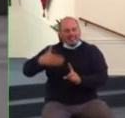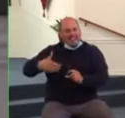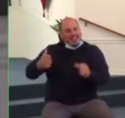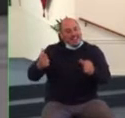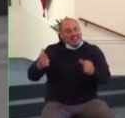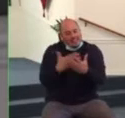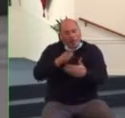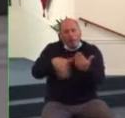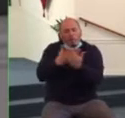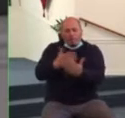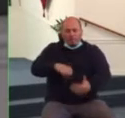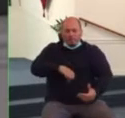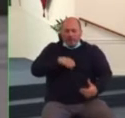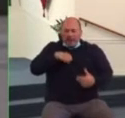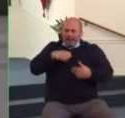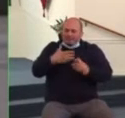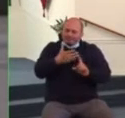position.